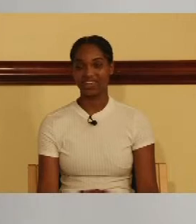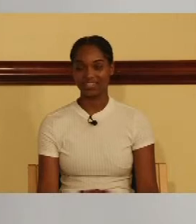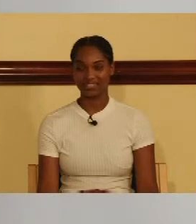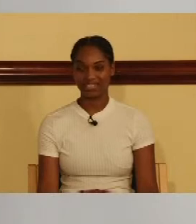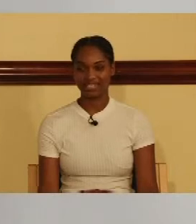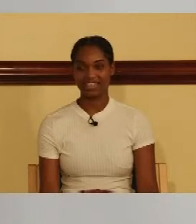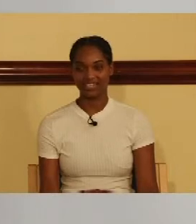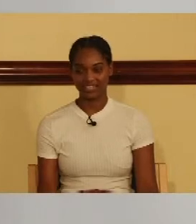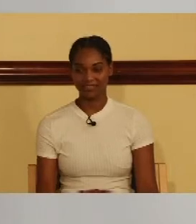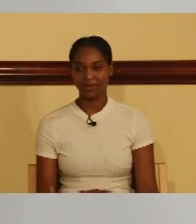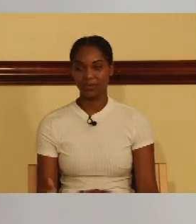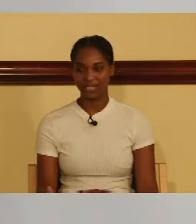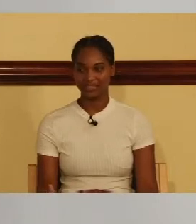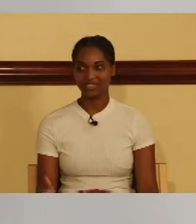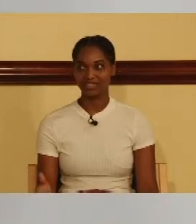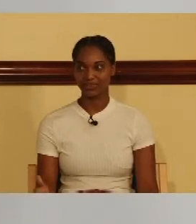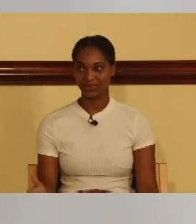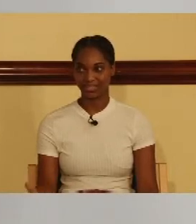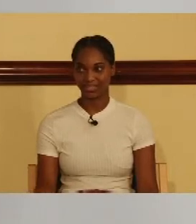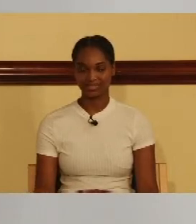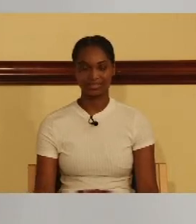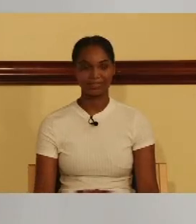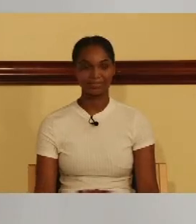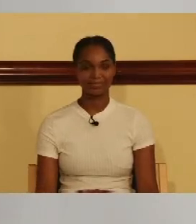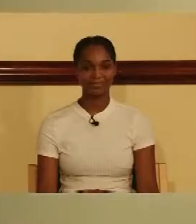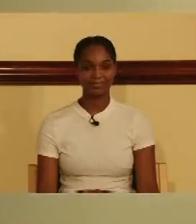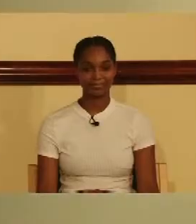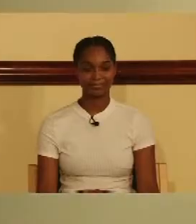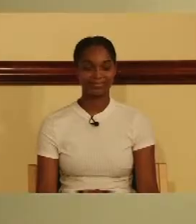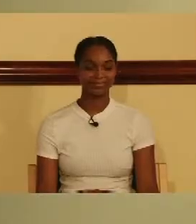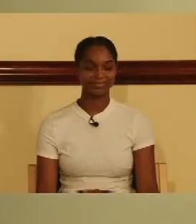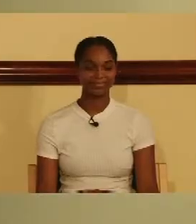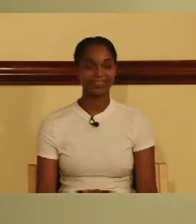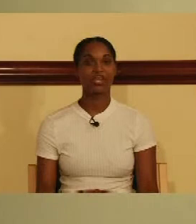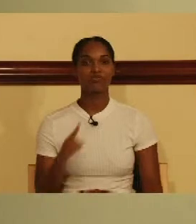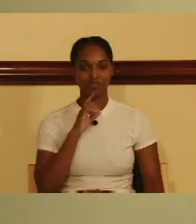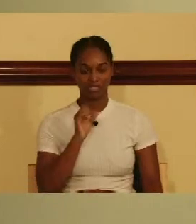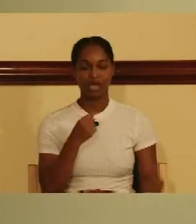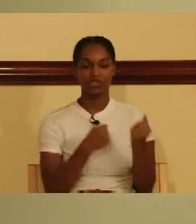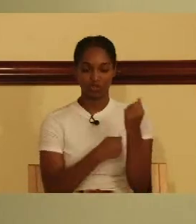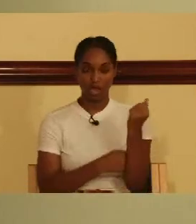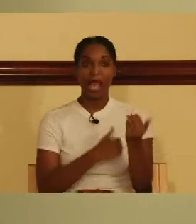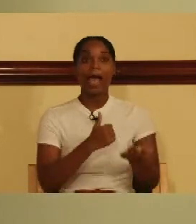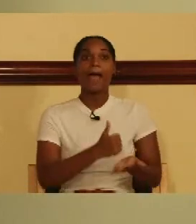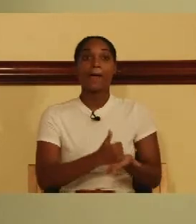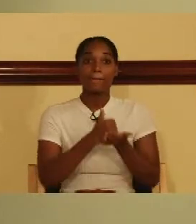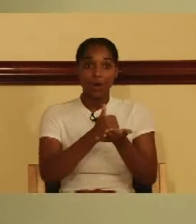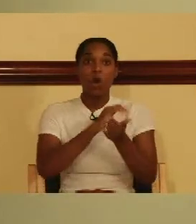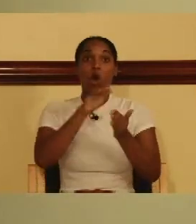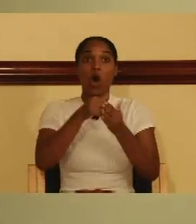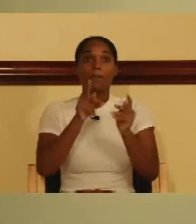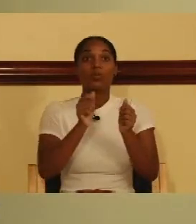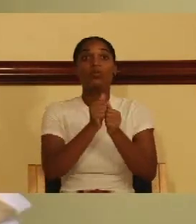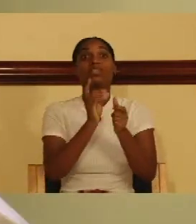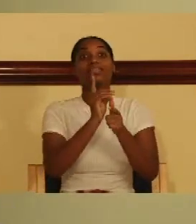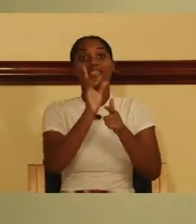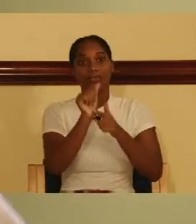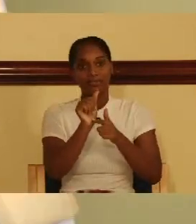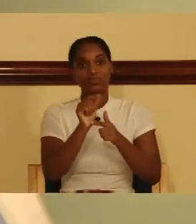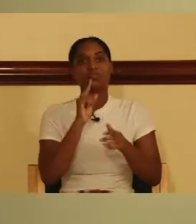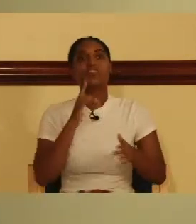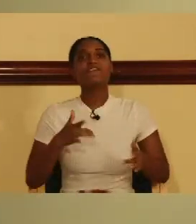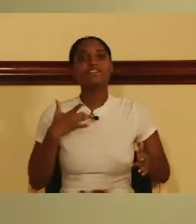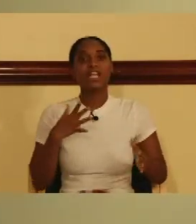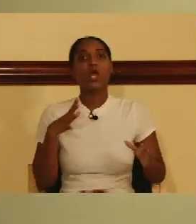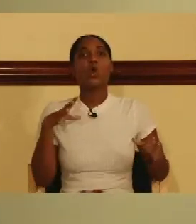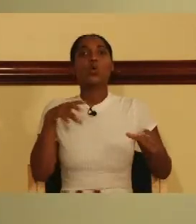is understanding that there are different ways to do things. Absolutely. Support and helping all persons with disability to feel